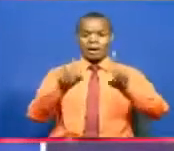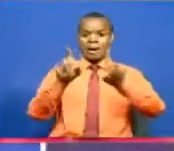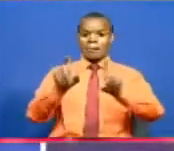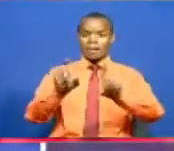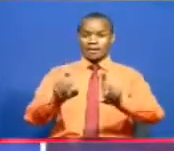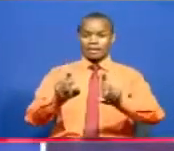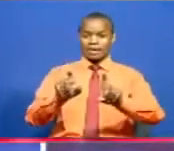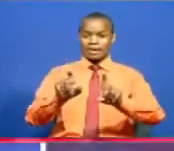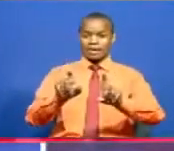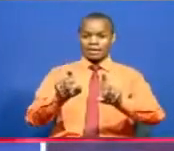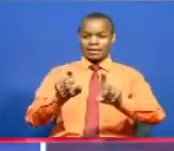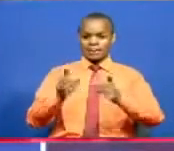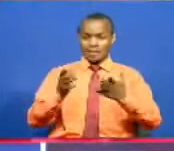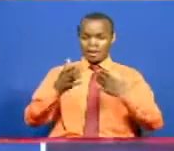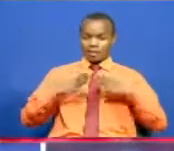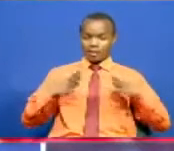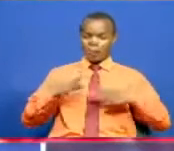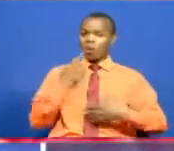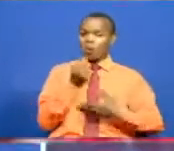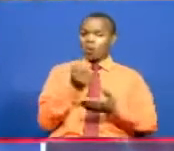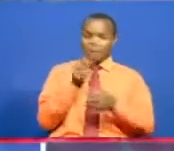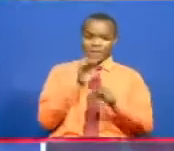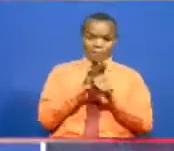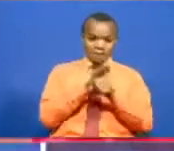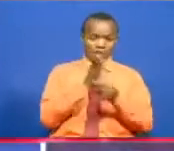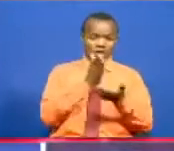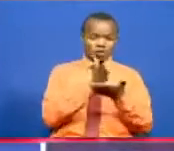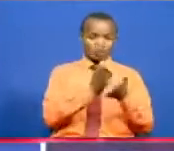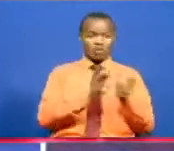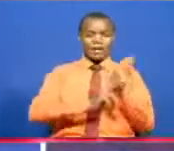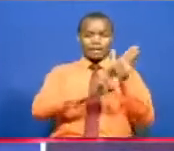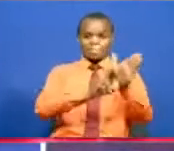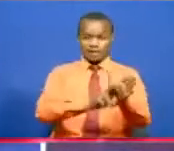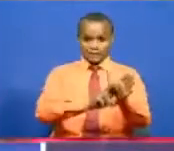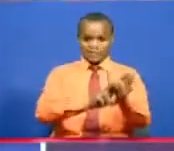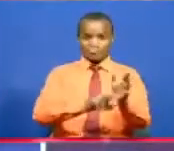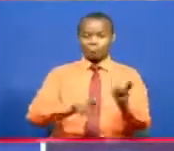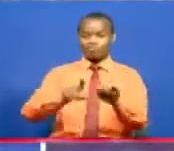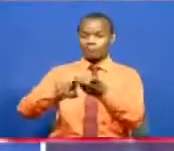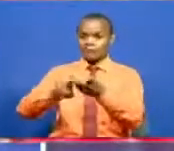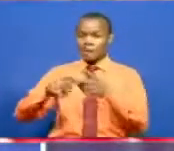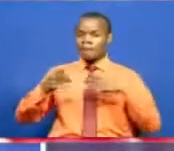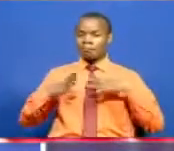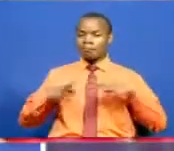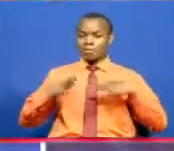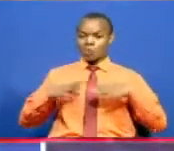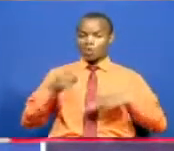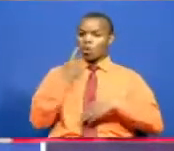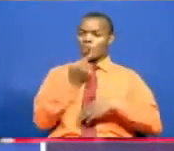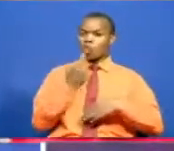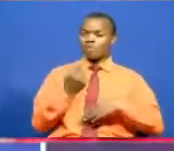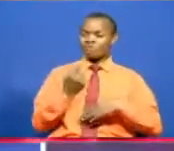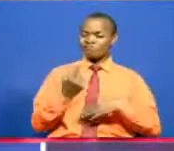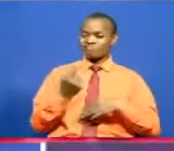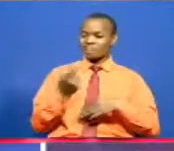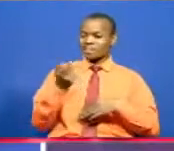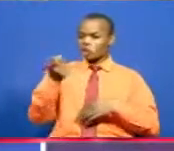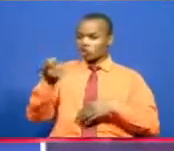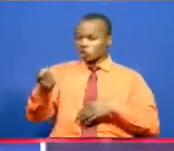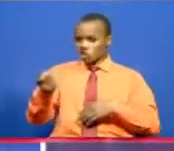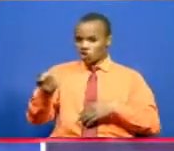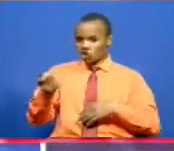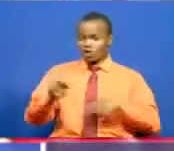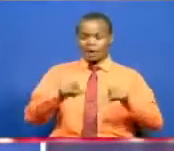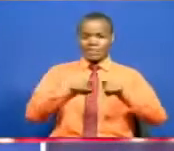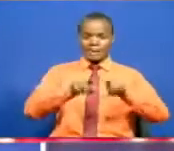na idadi ya watu wengi wawakilishwe, lakini pia wale wako na idadi ya watu wachache na ukubwa